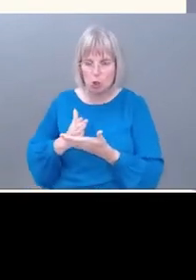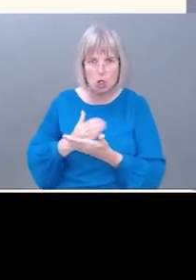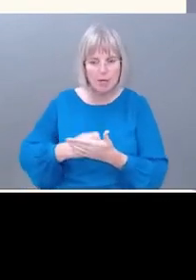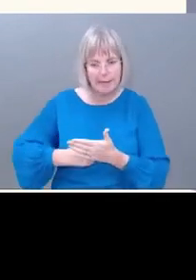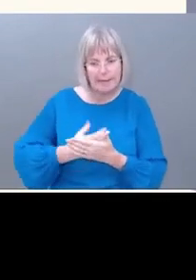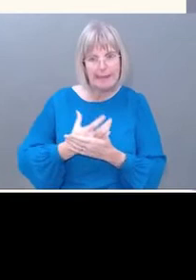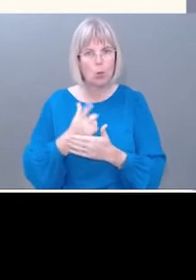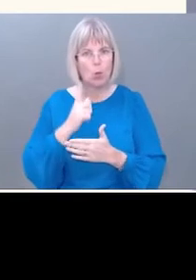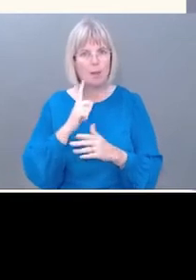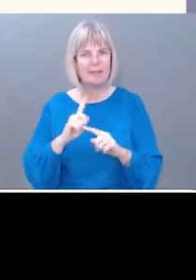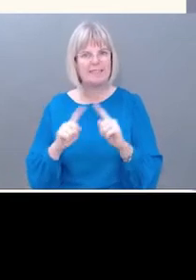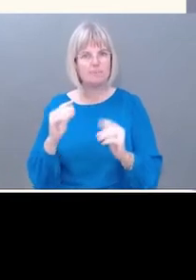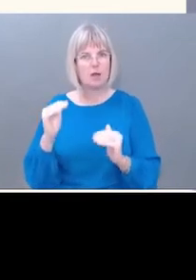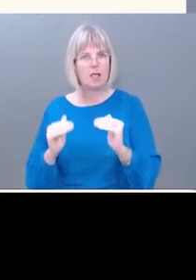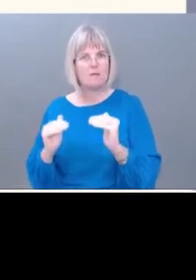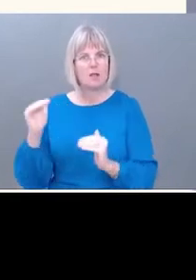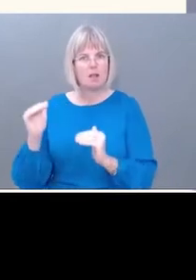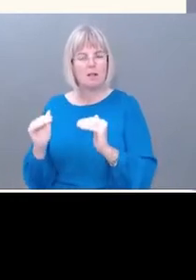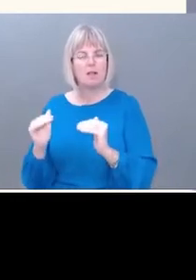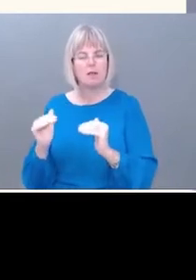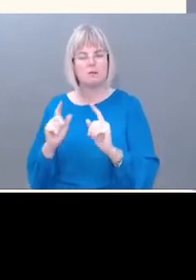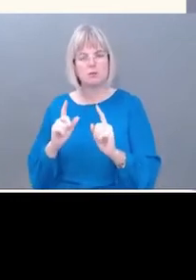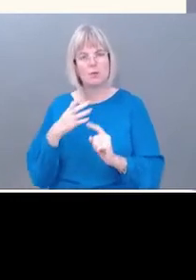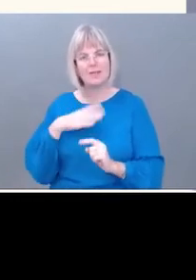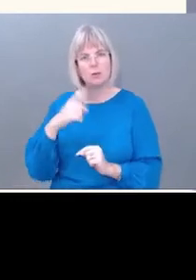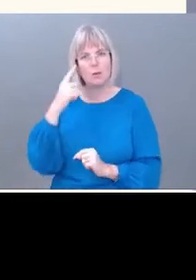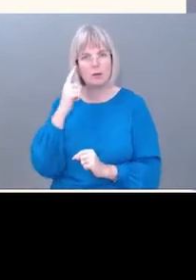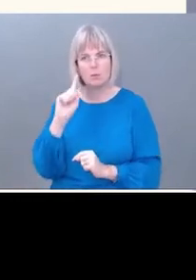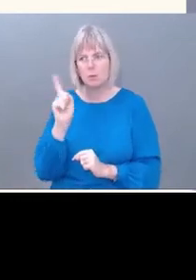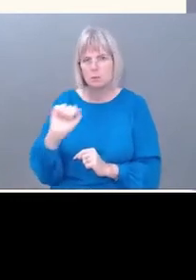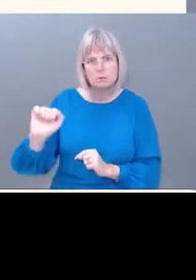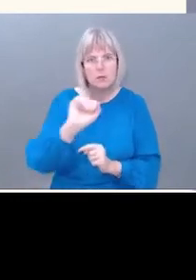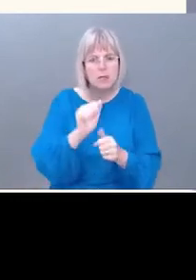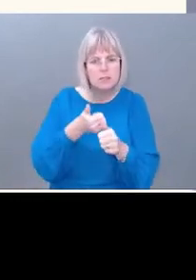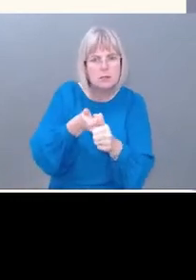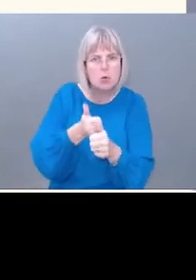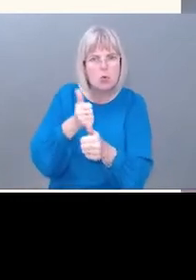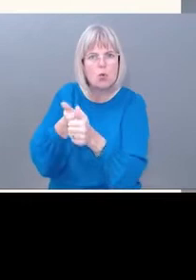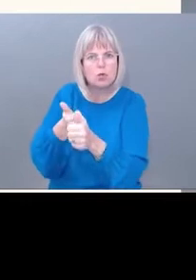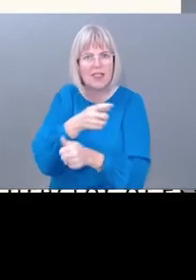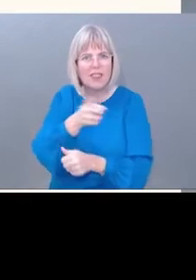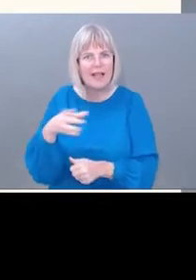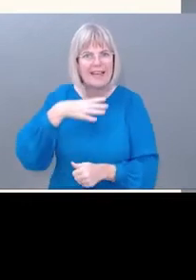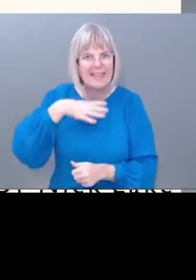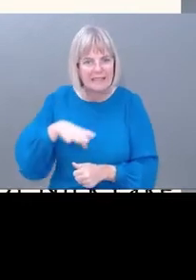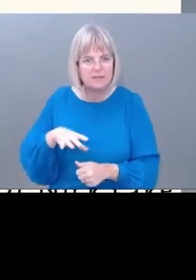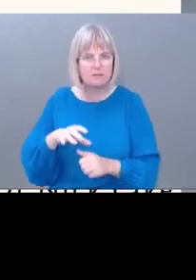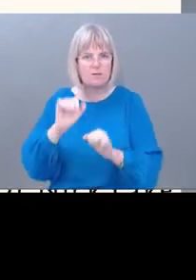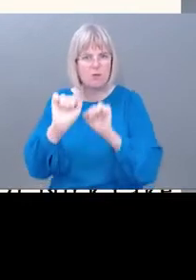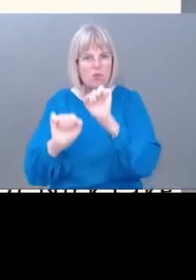trying to think about what support people may need at various points. How do you